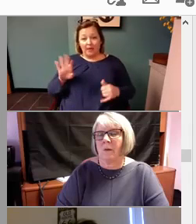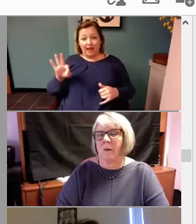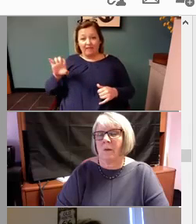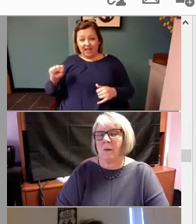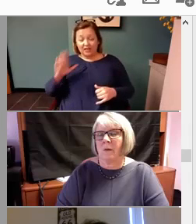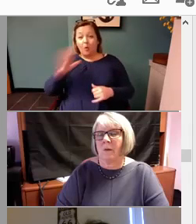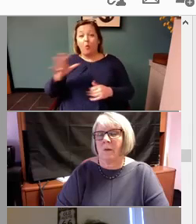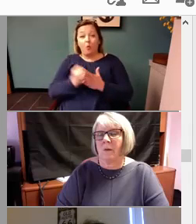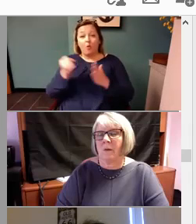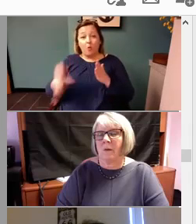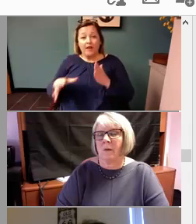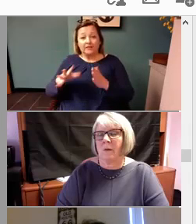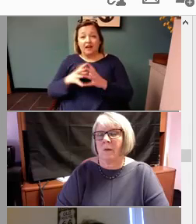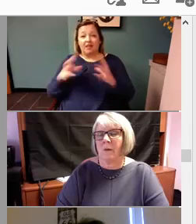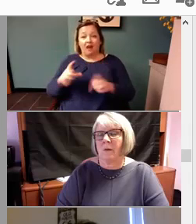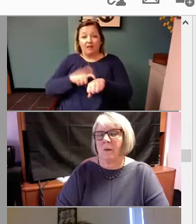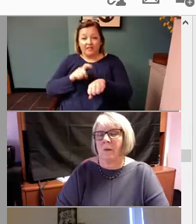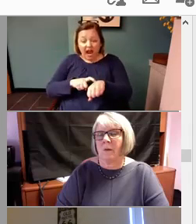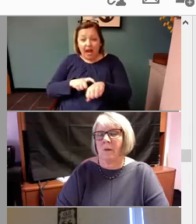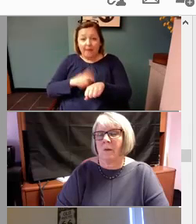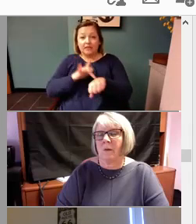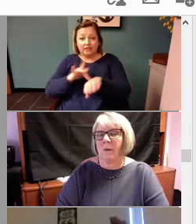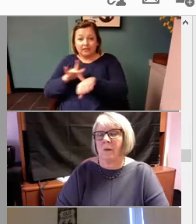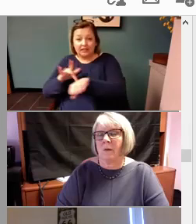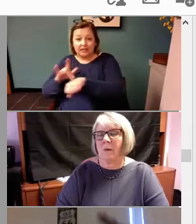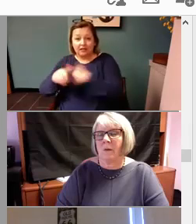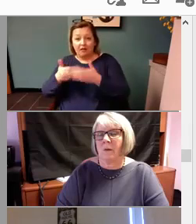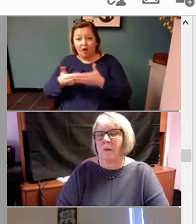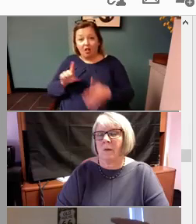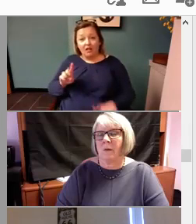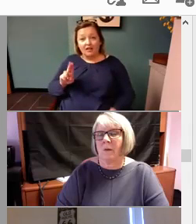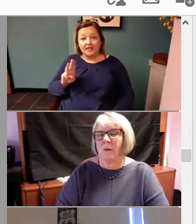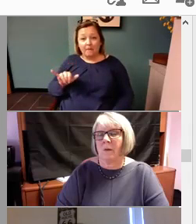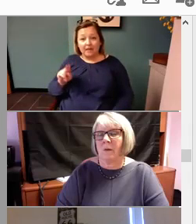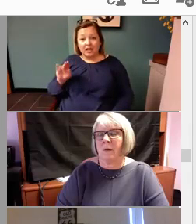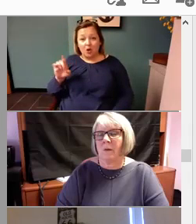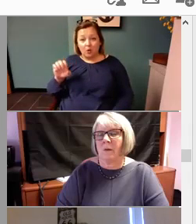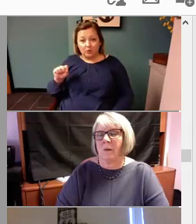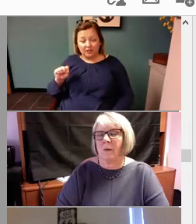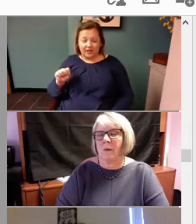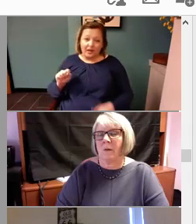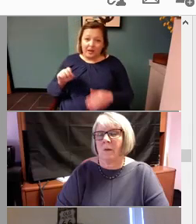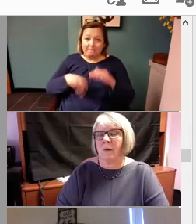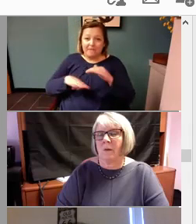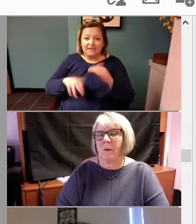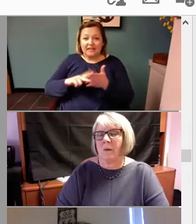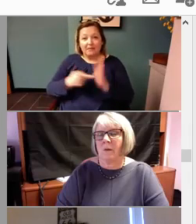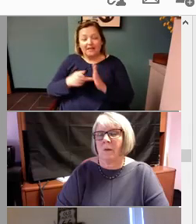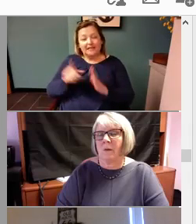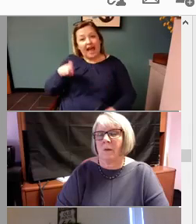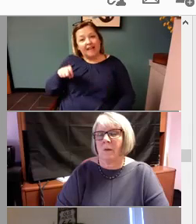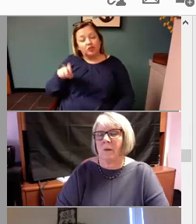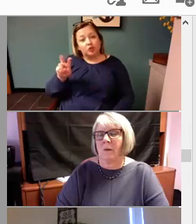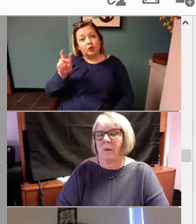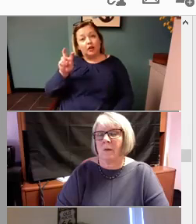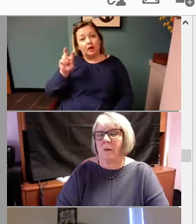nodes before it reaches A. Essentially, it needs to iterate 100 times before it reaches A, and